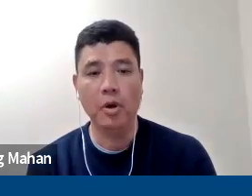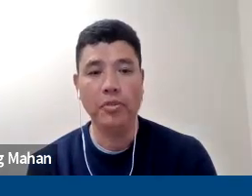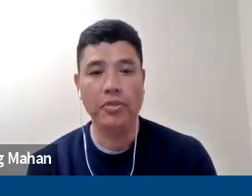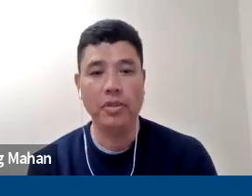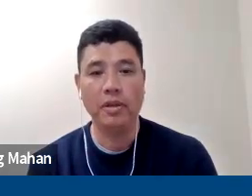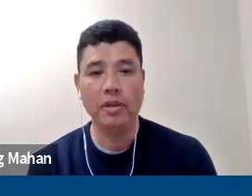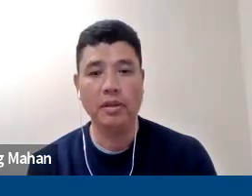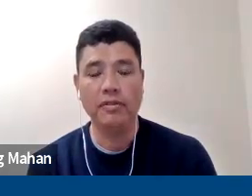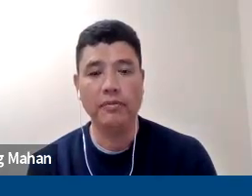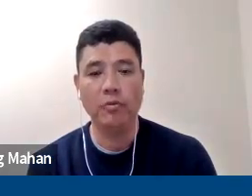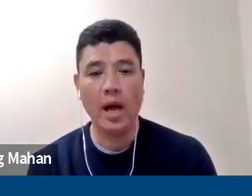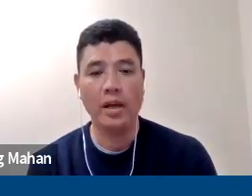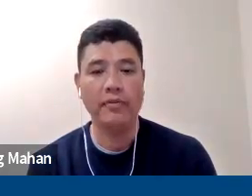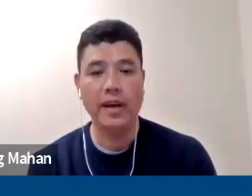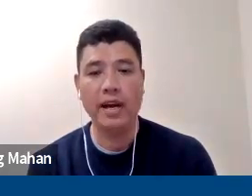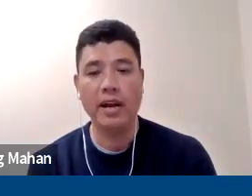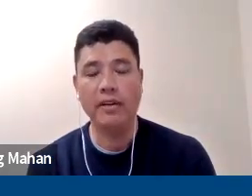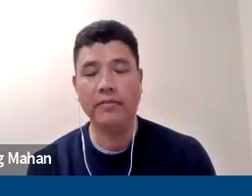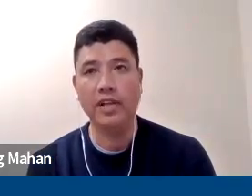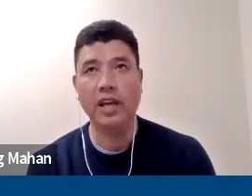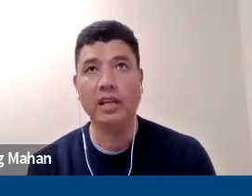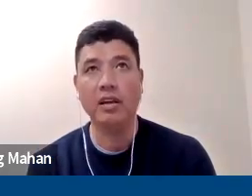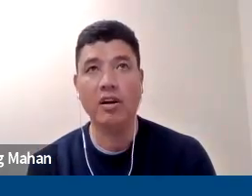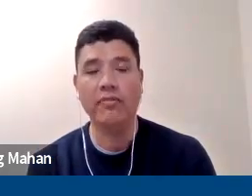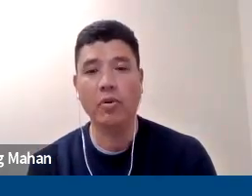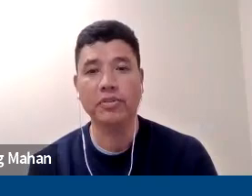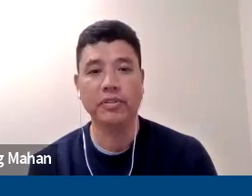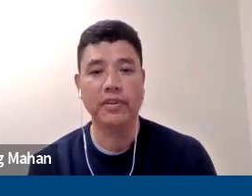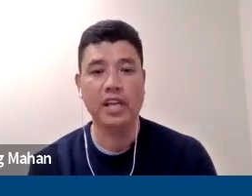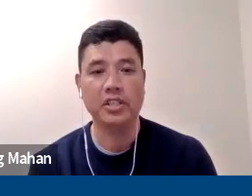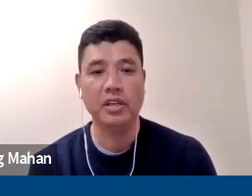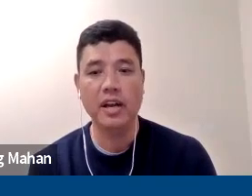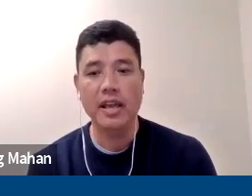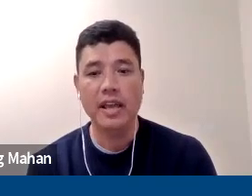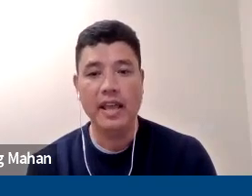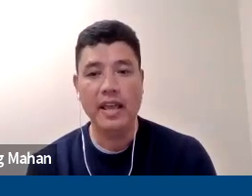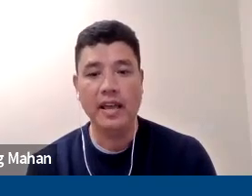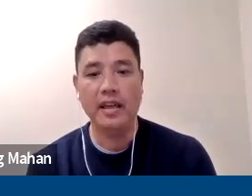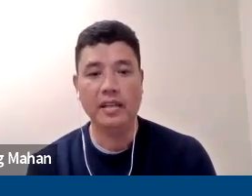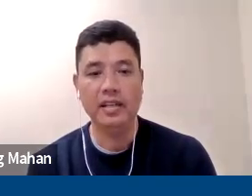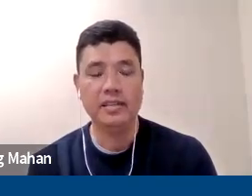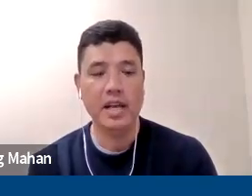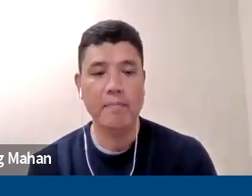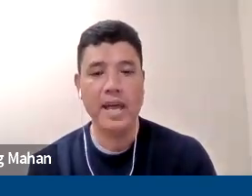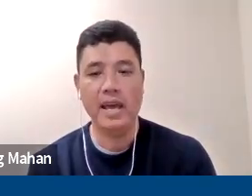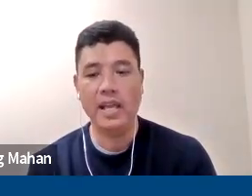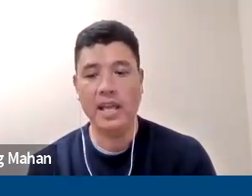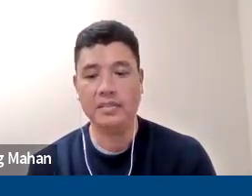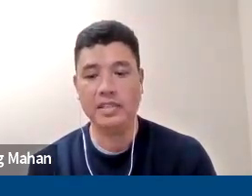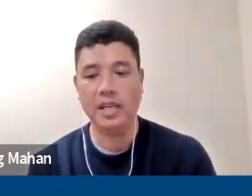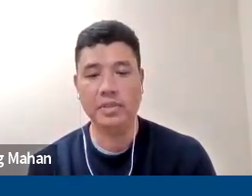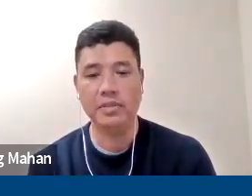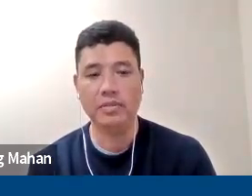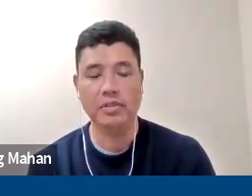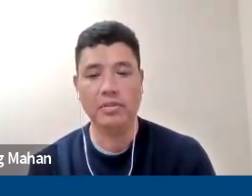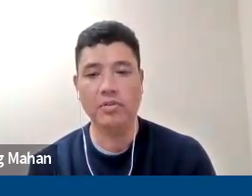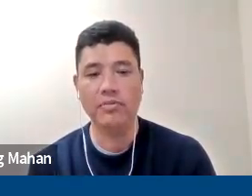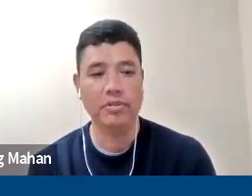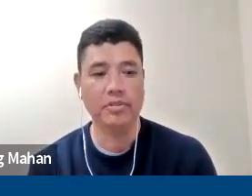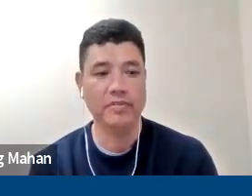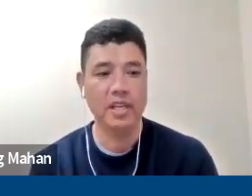can change the channel that it runs through. Debris can clog up a culvert